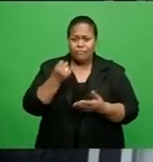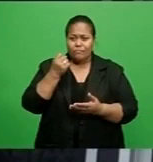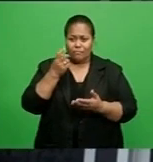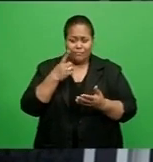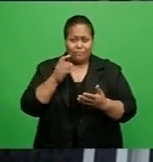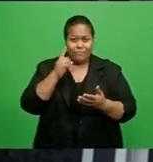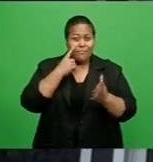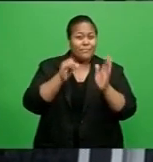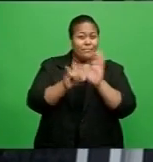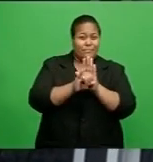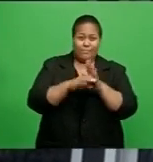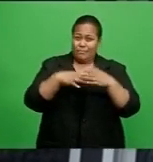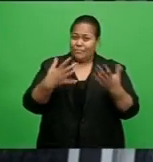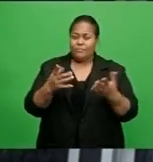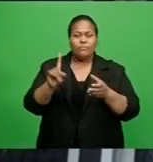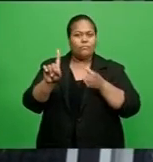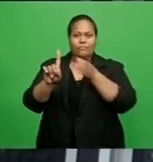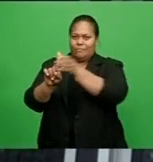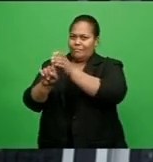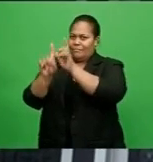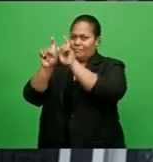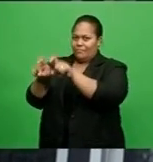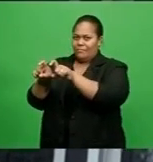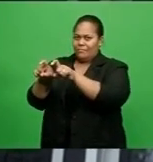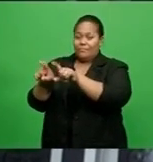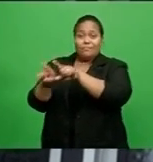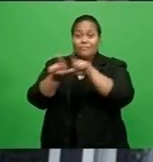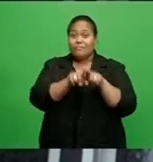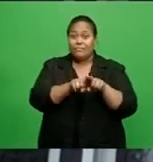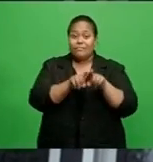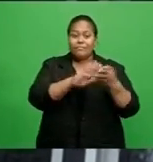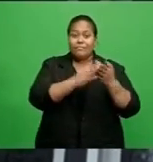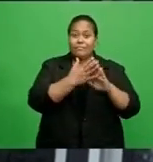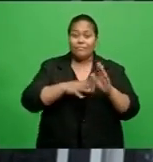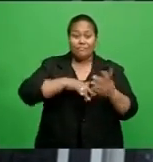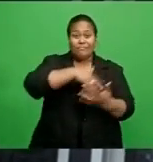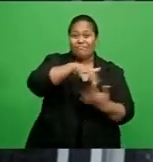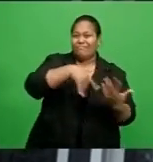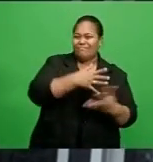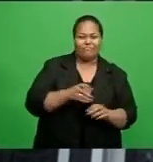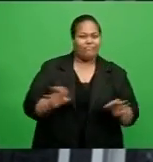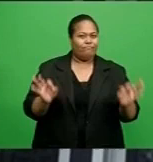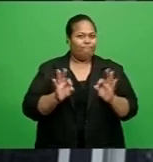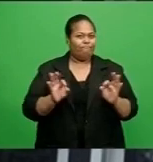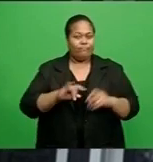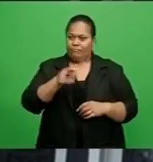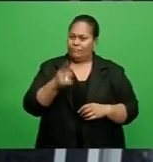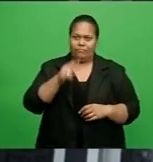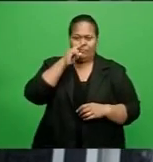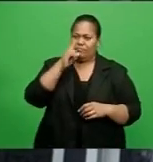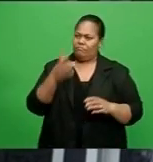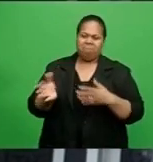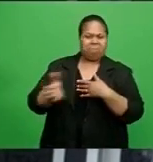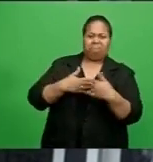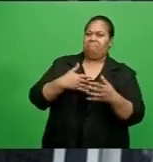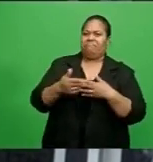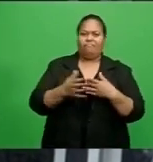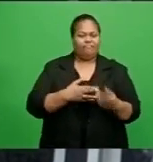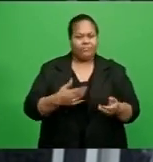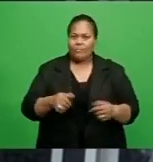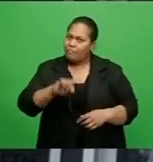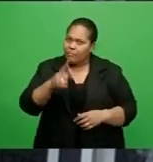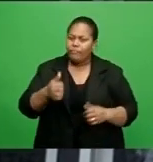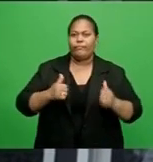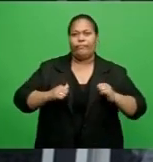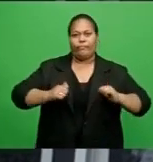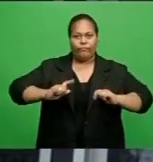quarantined. This means that there is no community transmission, but we cannot let our guard down and continue practicing the measures announced